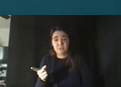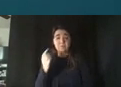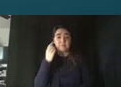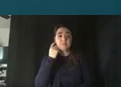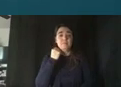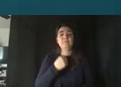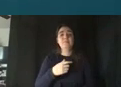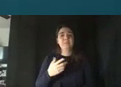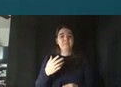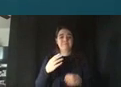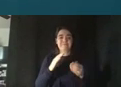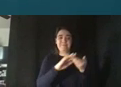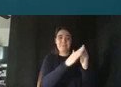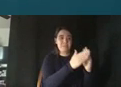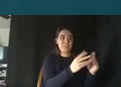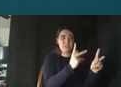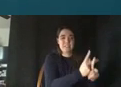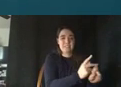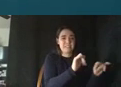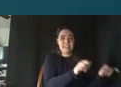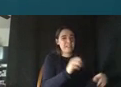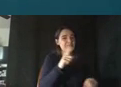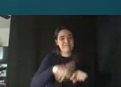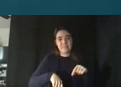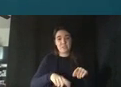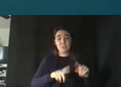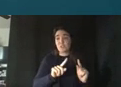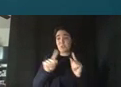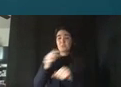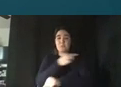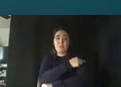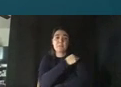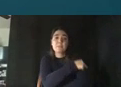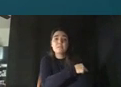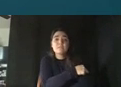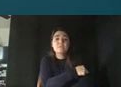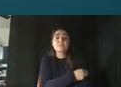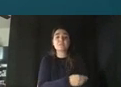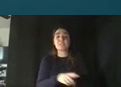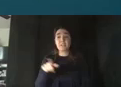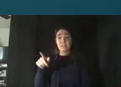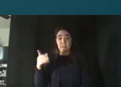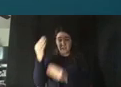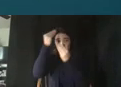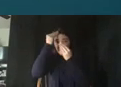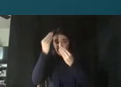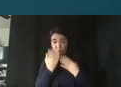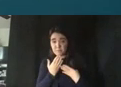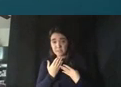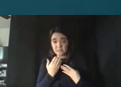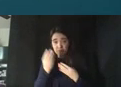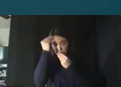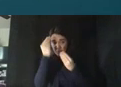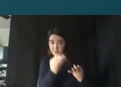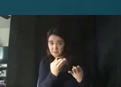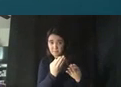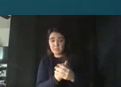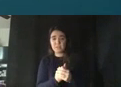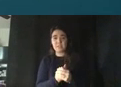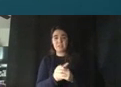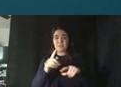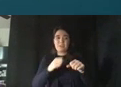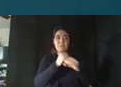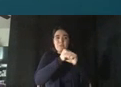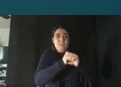a hospital, and then the hospital told him that, you know, this, you can't protect her up here in this